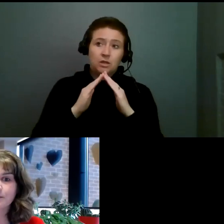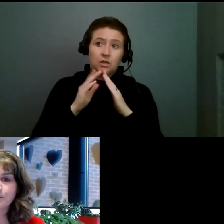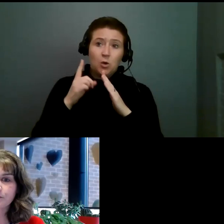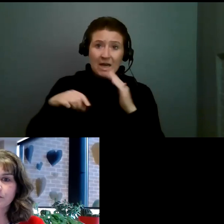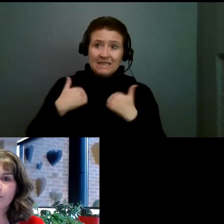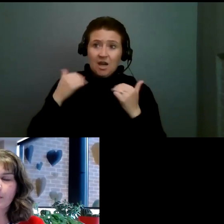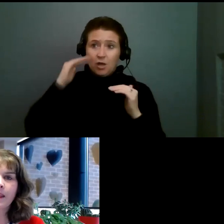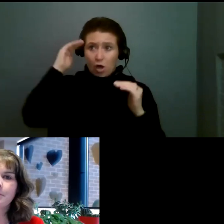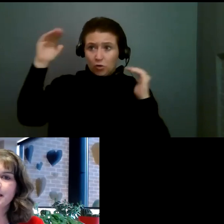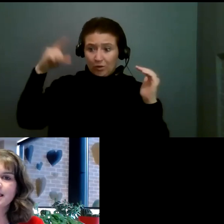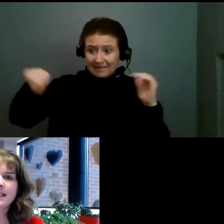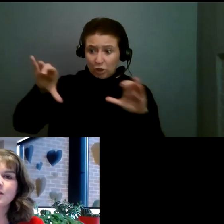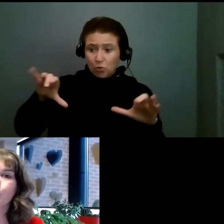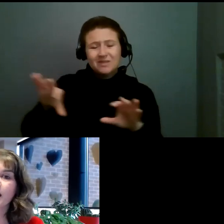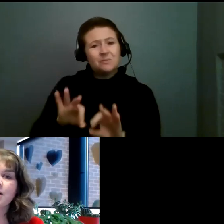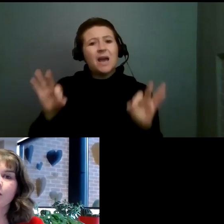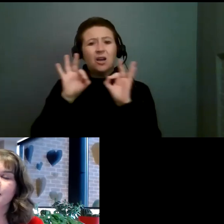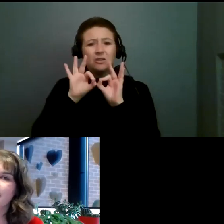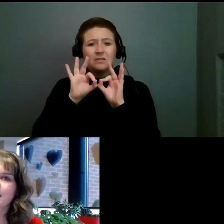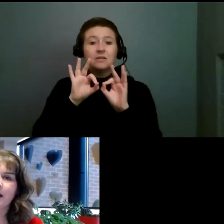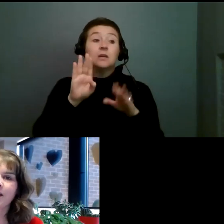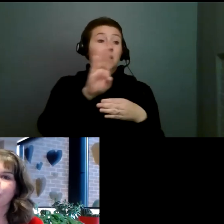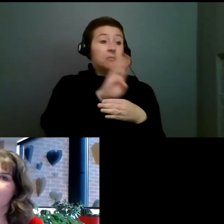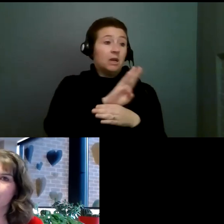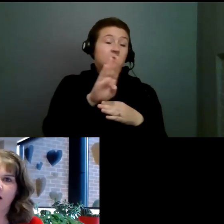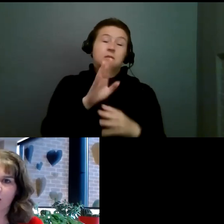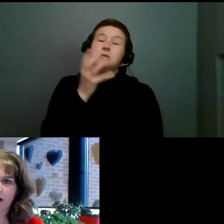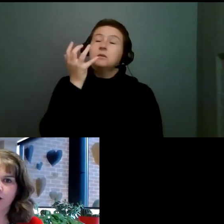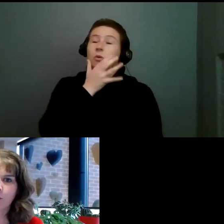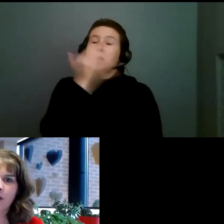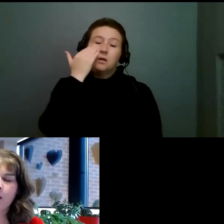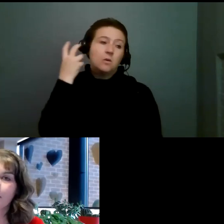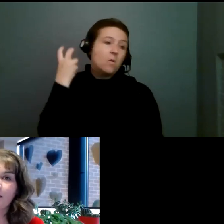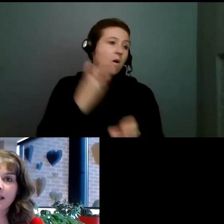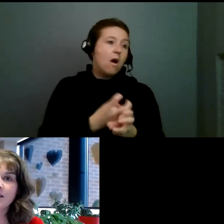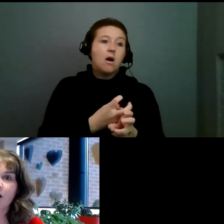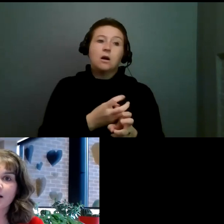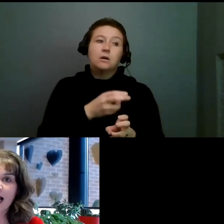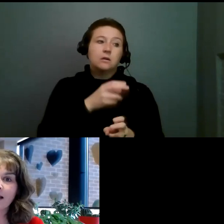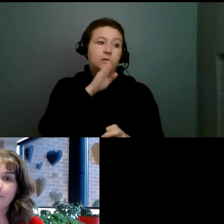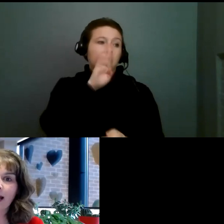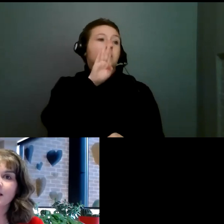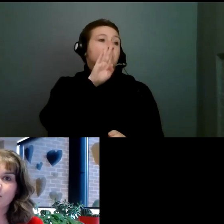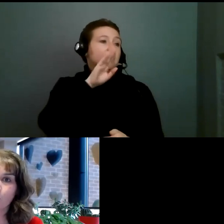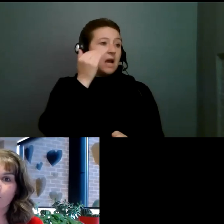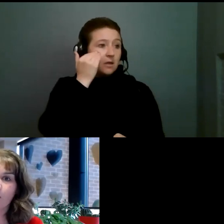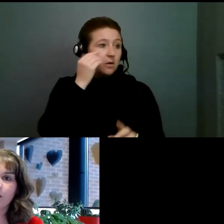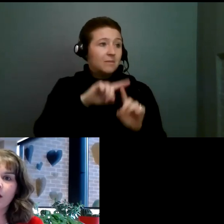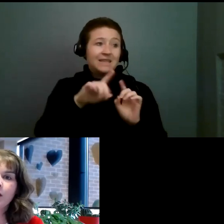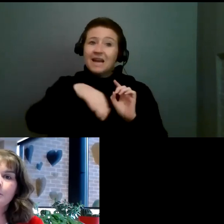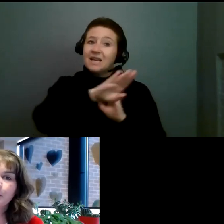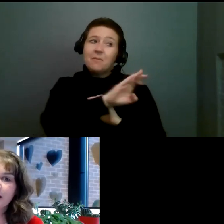matters. Businesses, we know this has been incredibly hard on you, but things are not back to